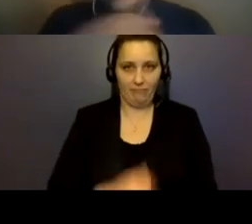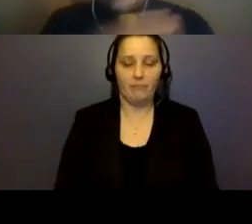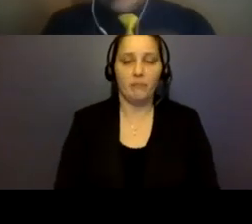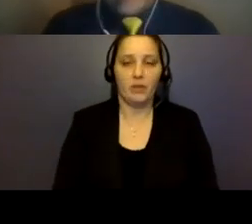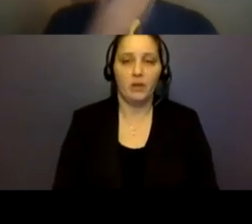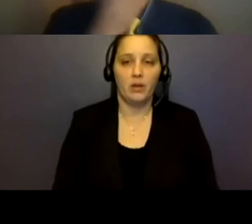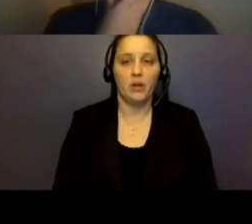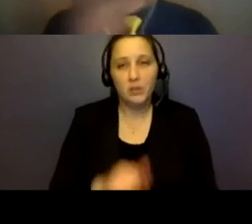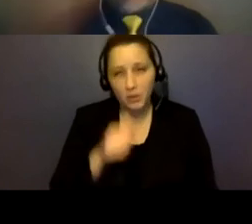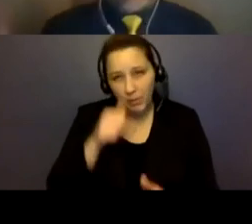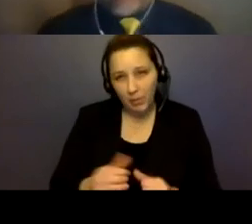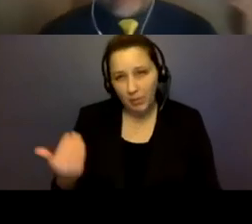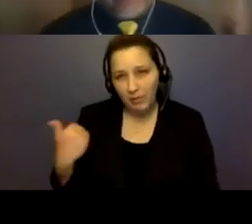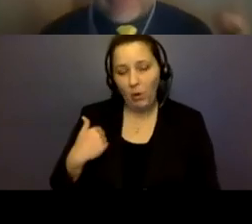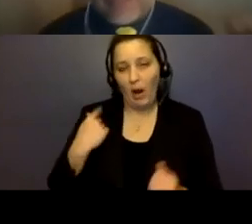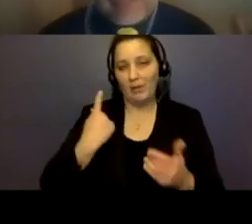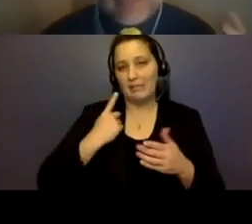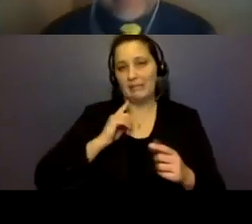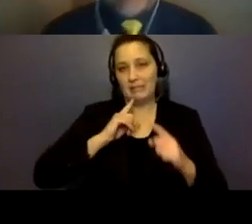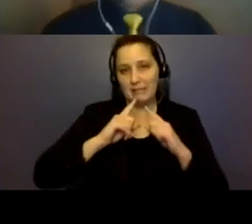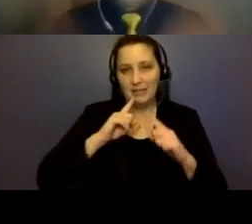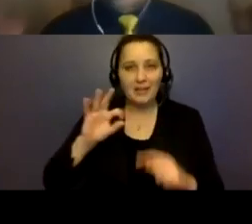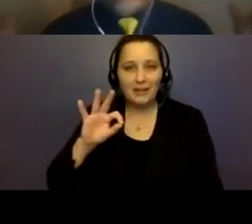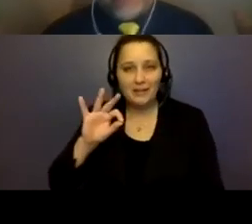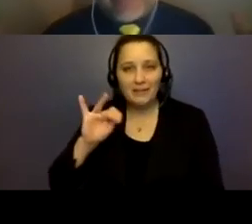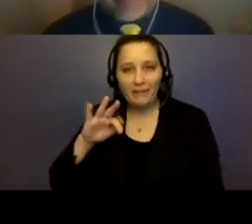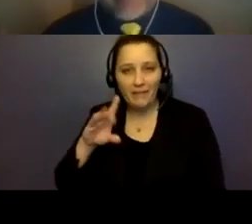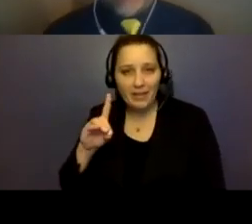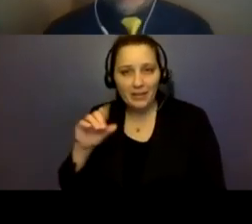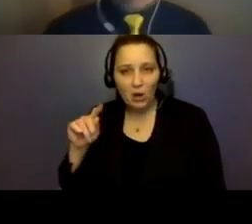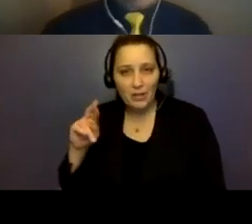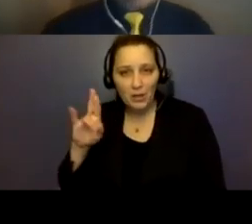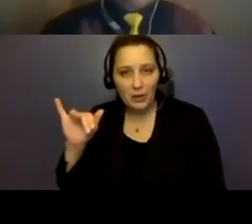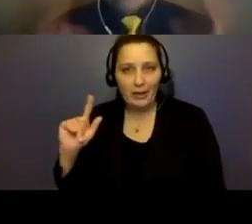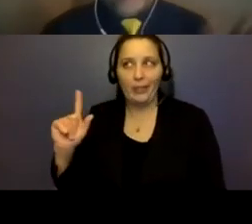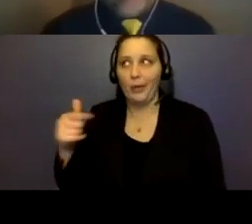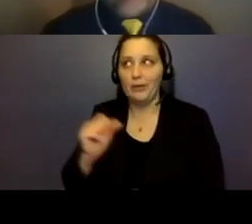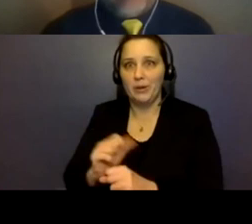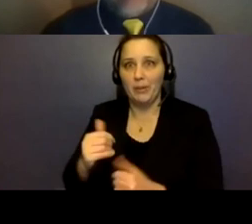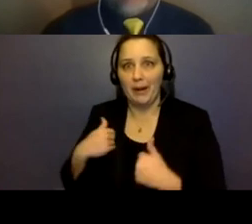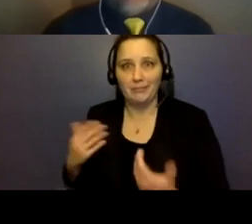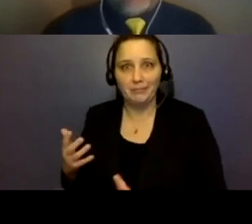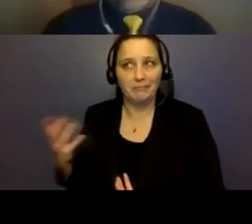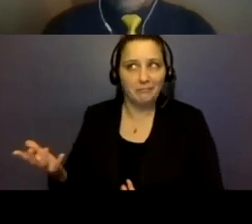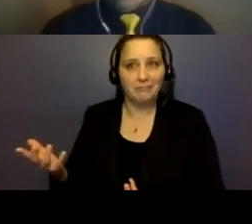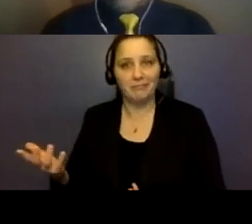Remember earlier I was talking about I was field artillery, the only job I ended up with.